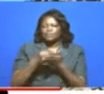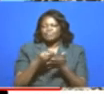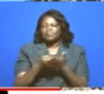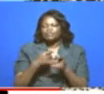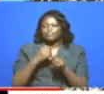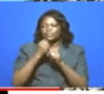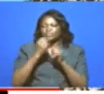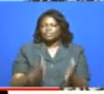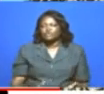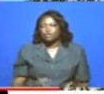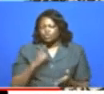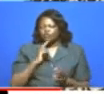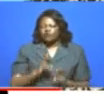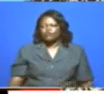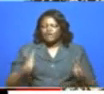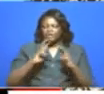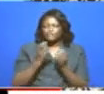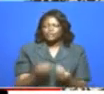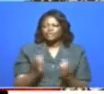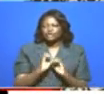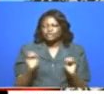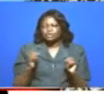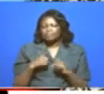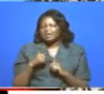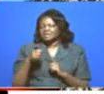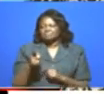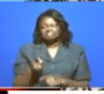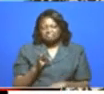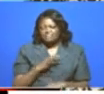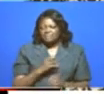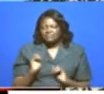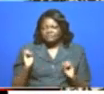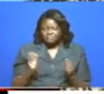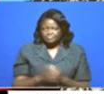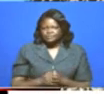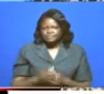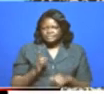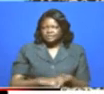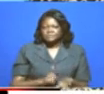their children. And I don't think they are going anywhere. And when I give you my own